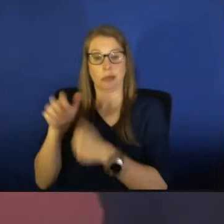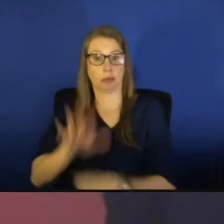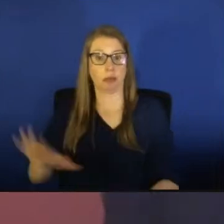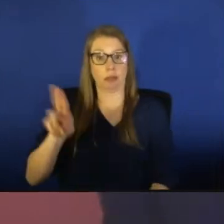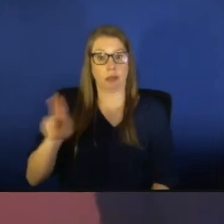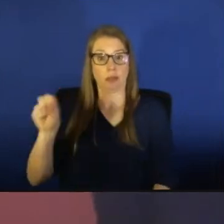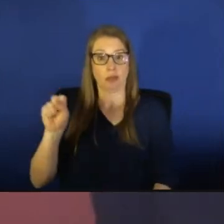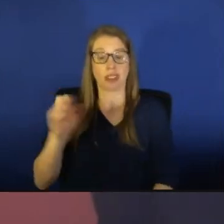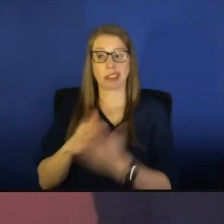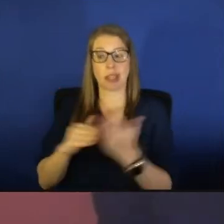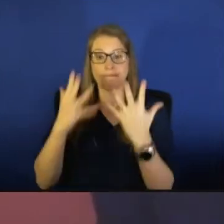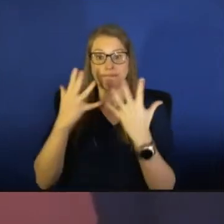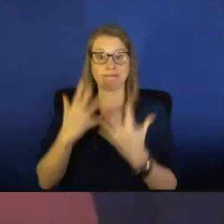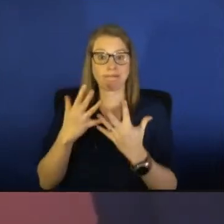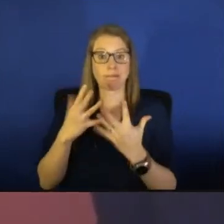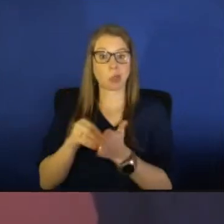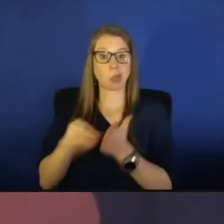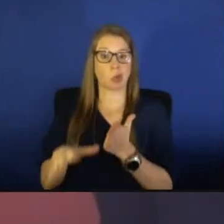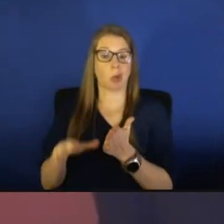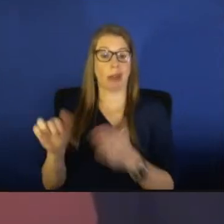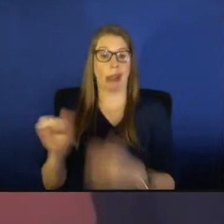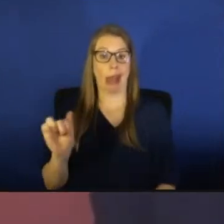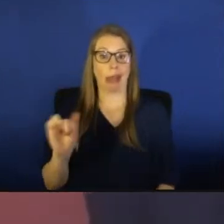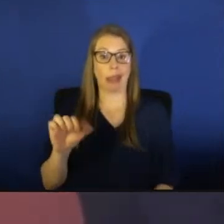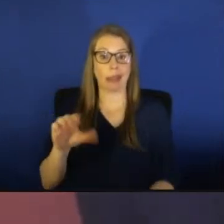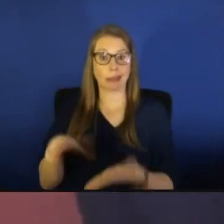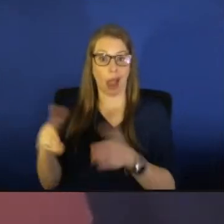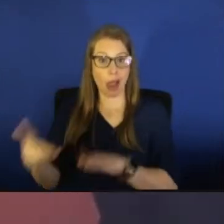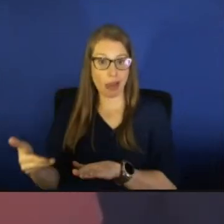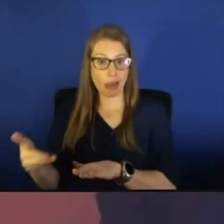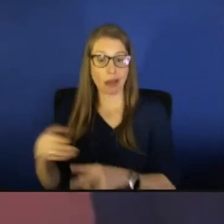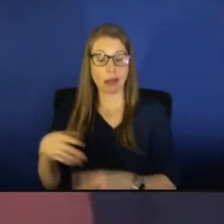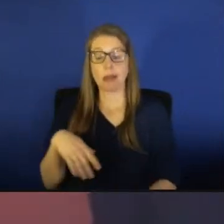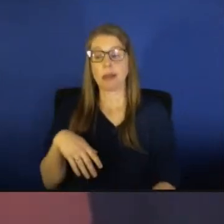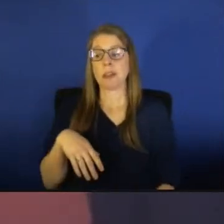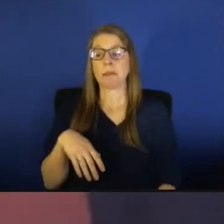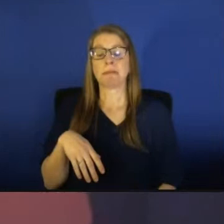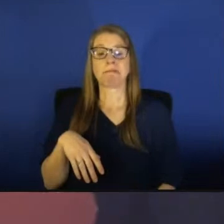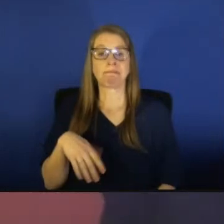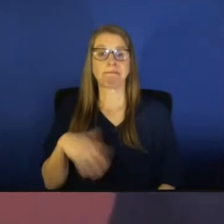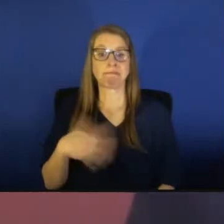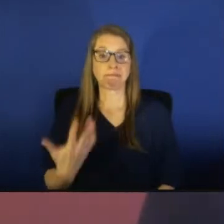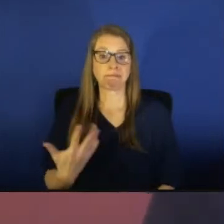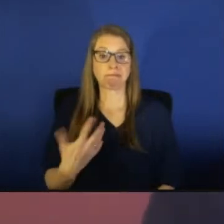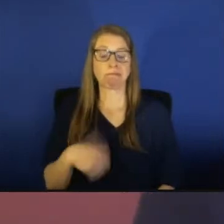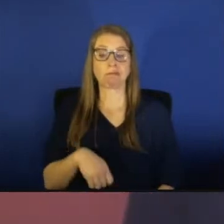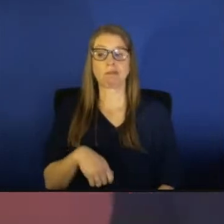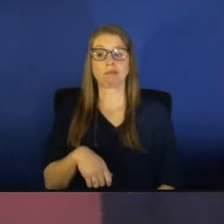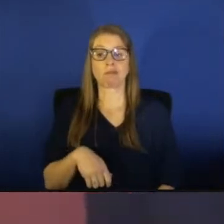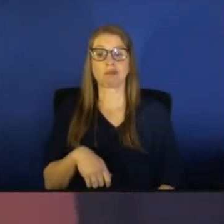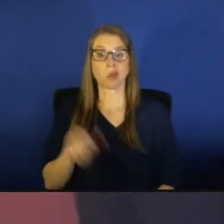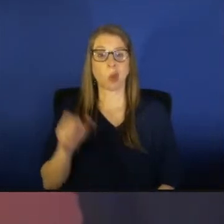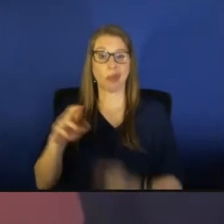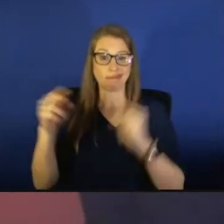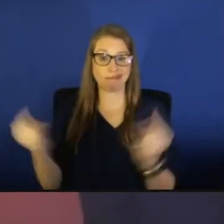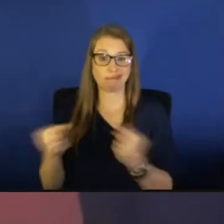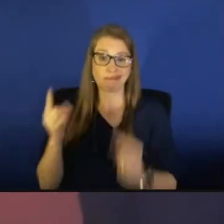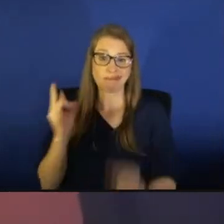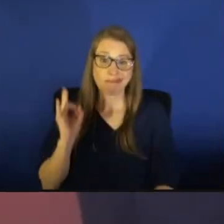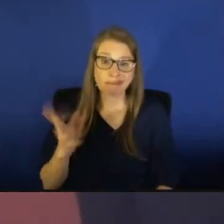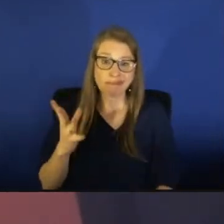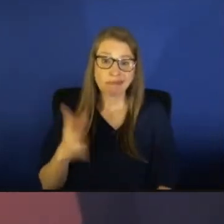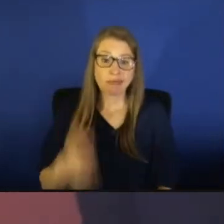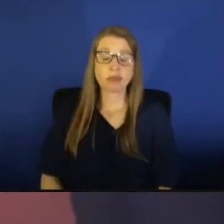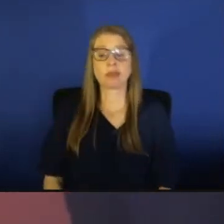some unfortunate student athlete deaths and poor outcomes, and